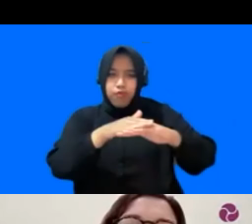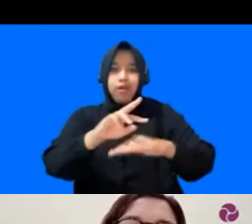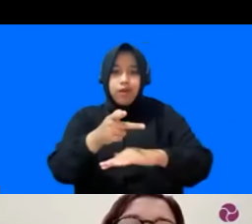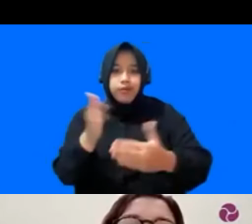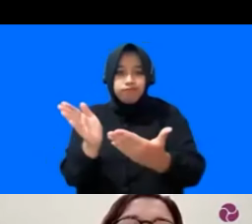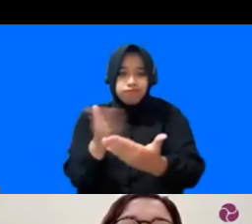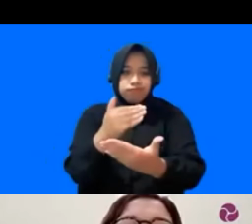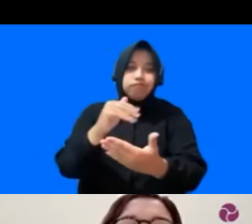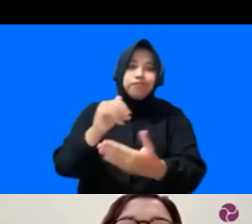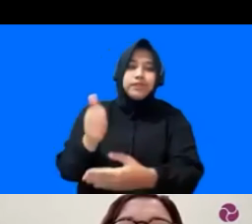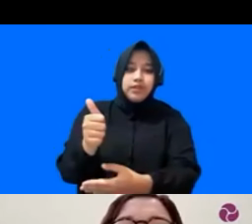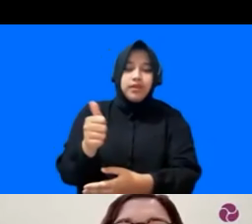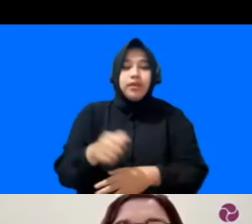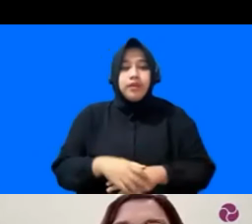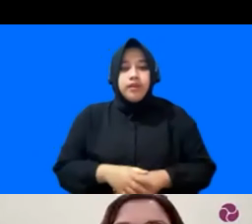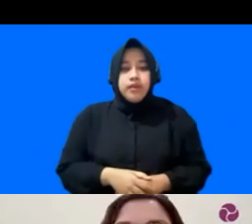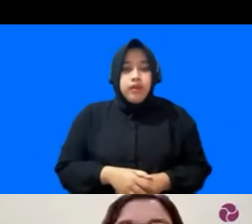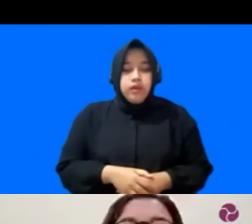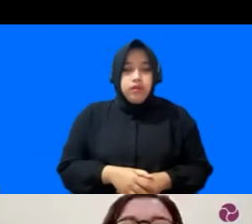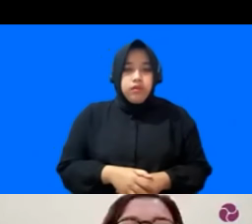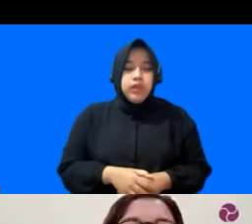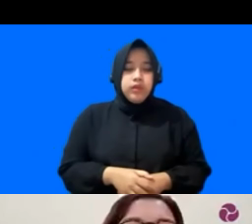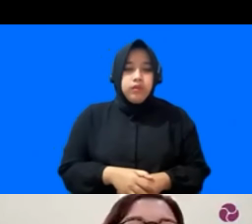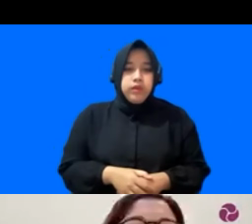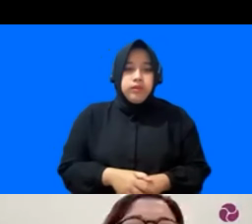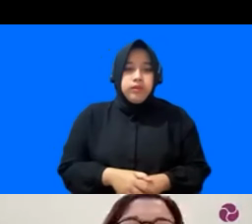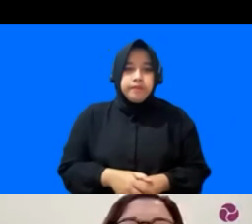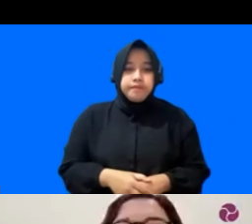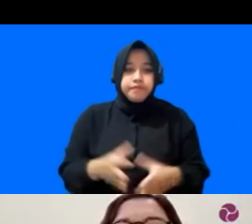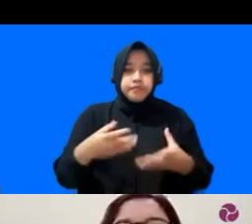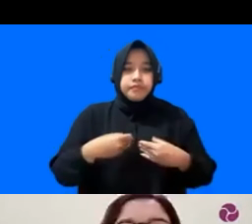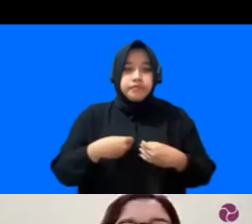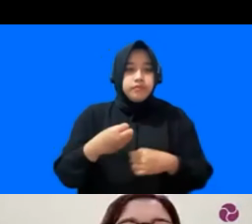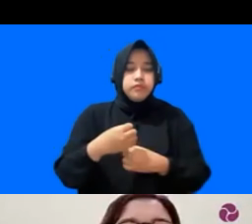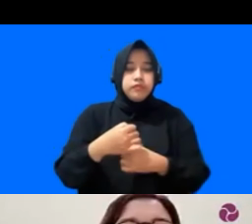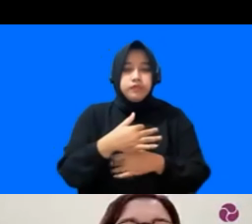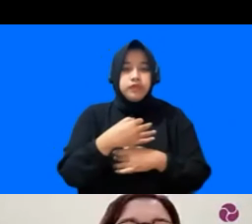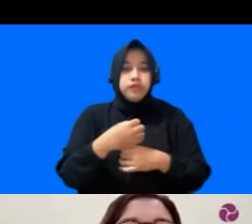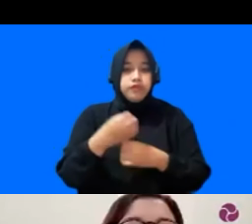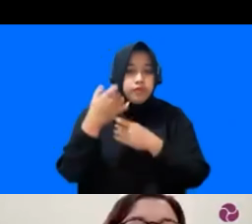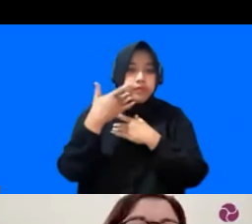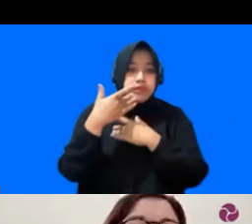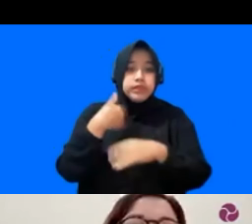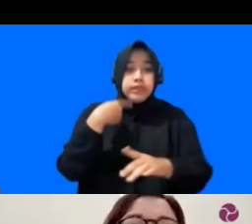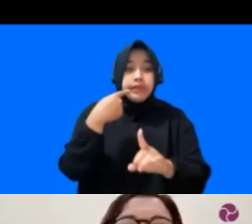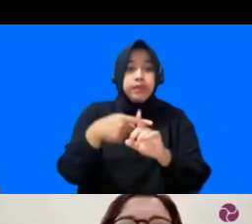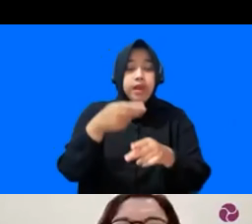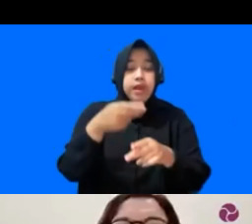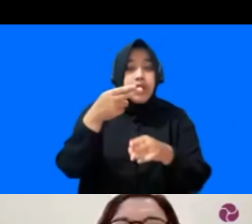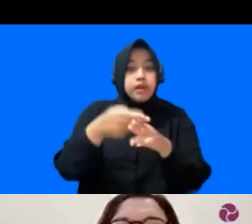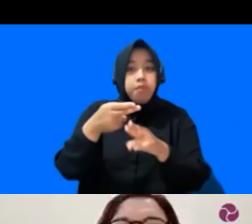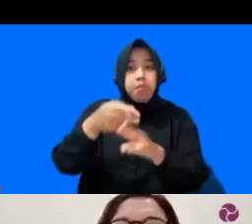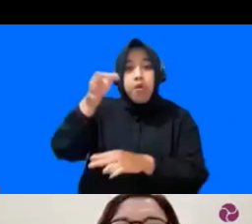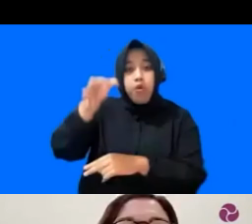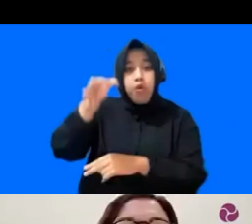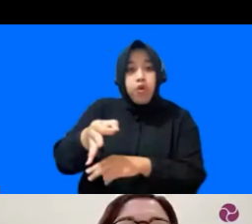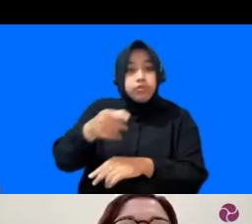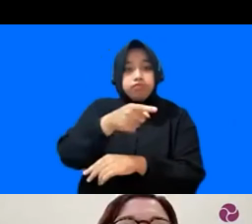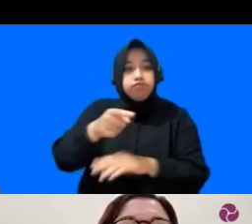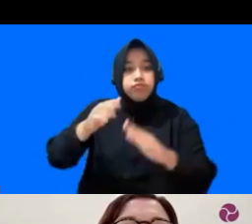ask you to add the name of your city in brackets after you add your idea. So you can see